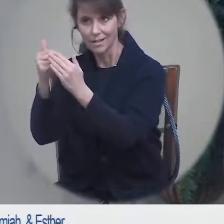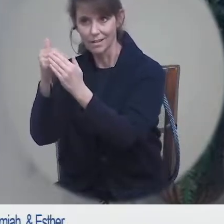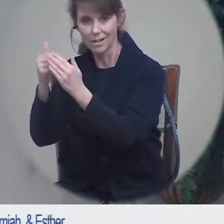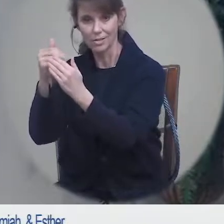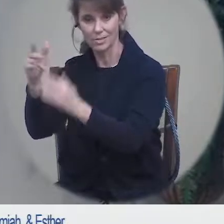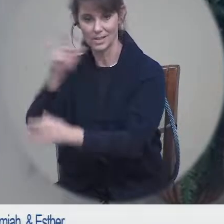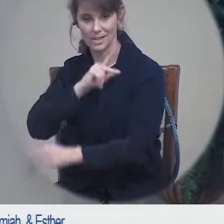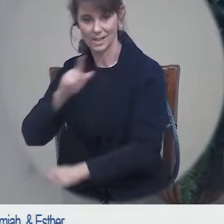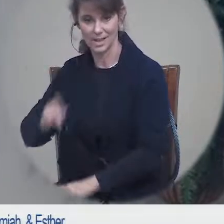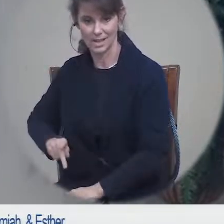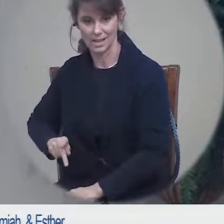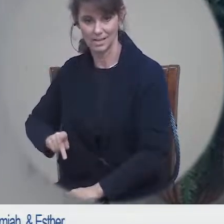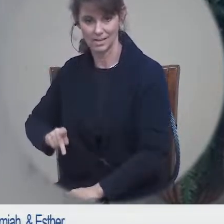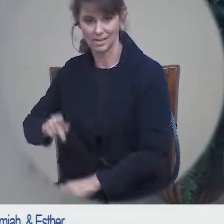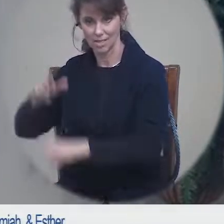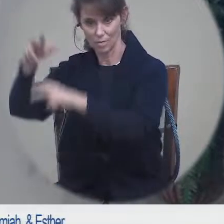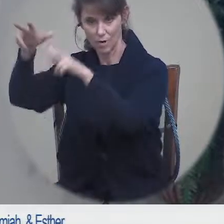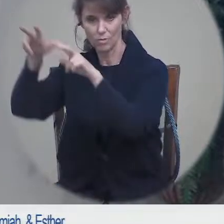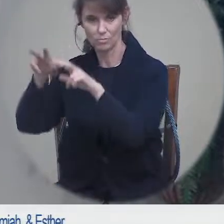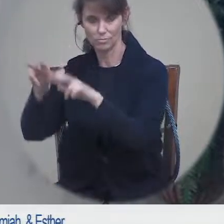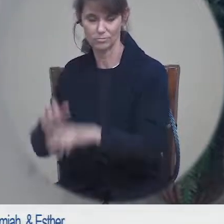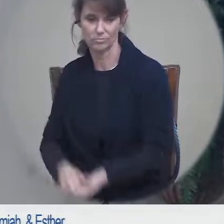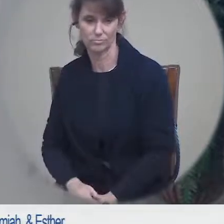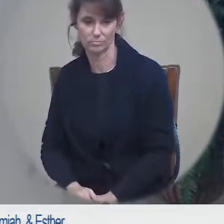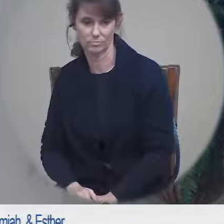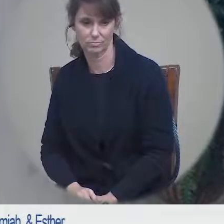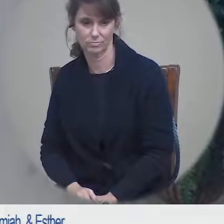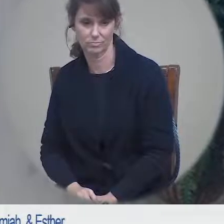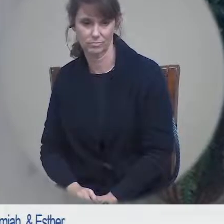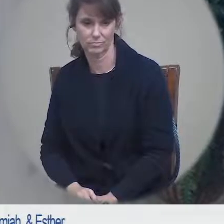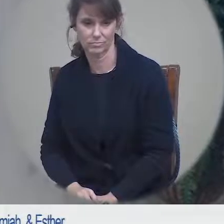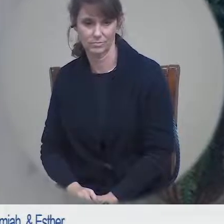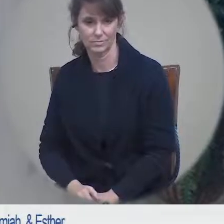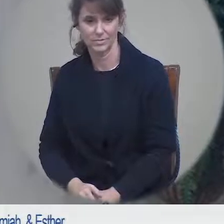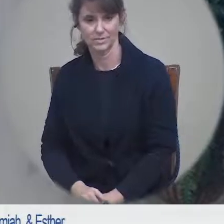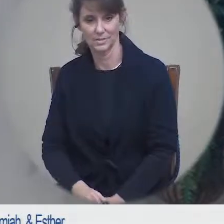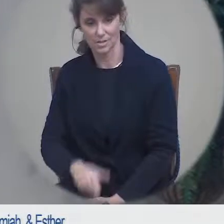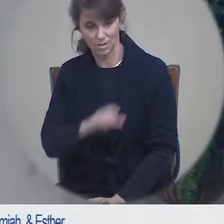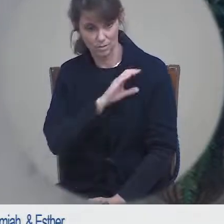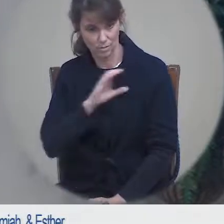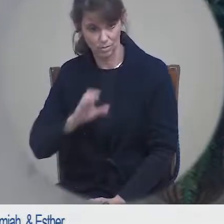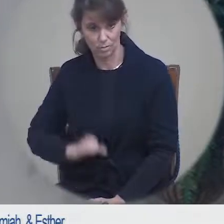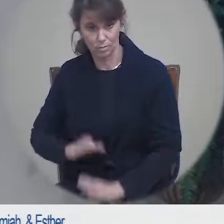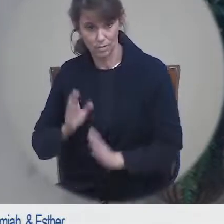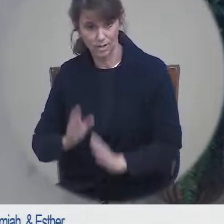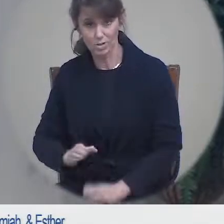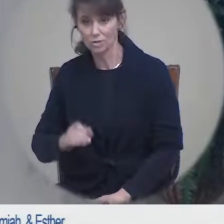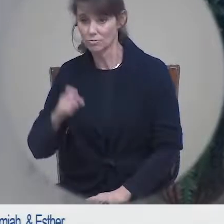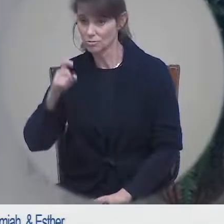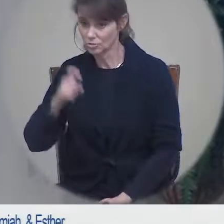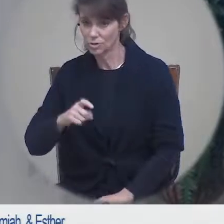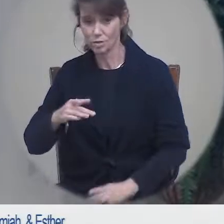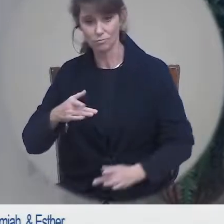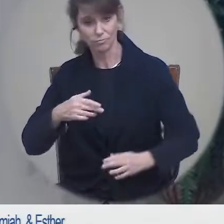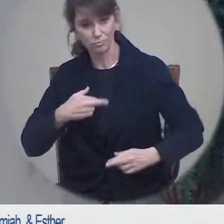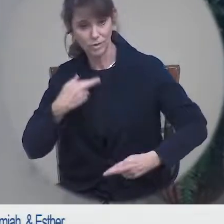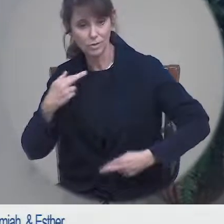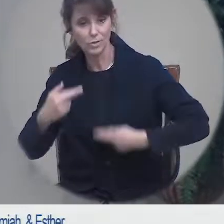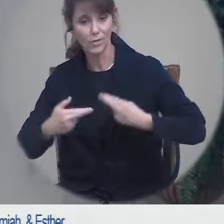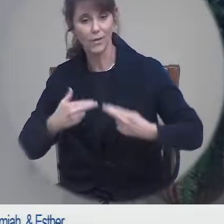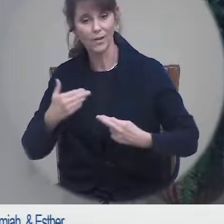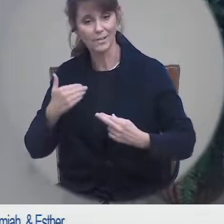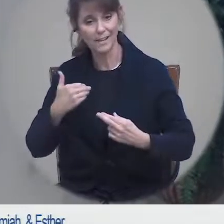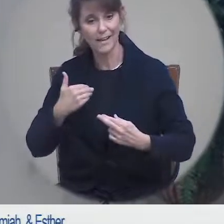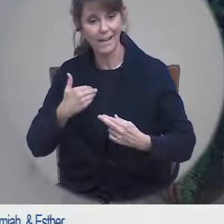Spurgeon, said this. He said, "Last of all, let each child of God rejoice that we have a guardian so near the throne. Every Jew